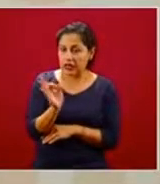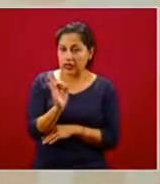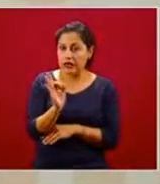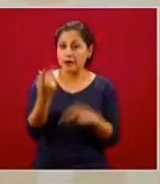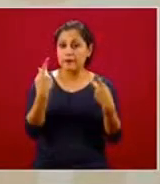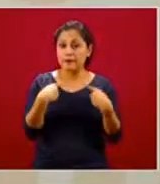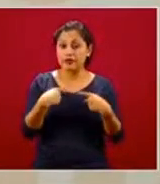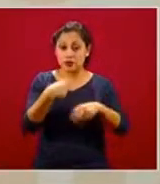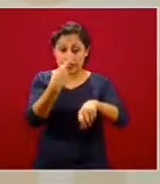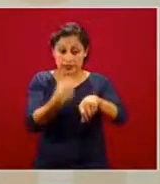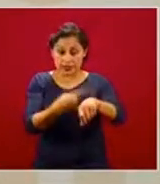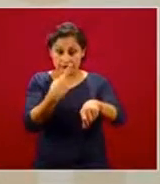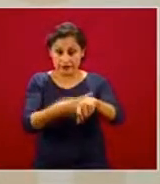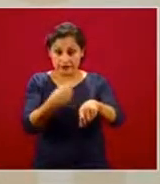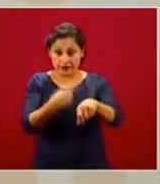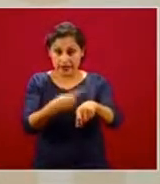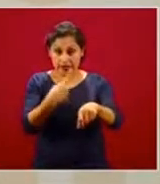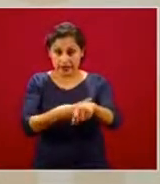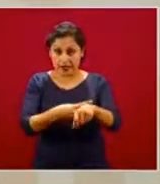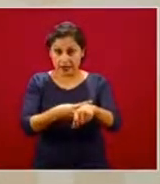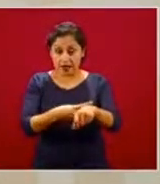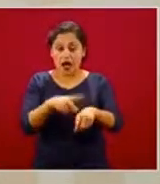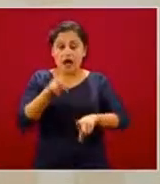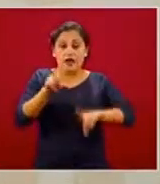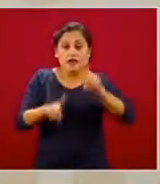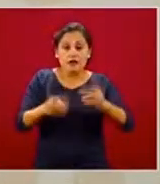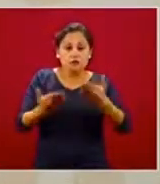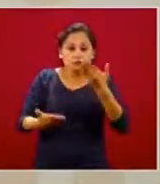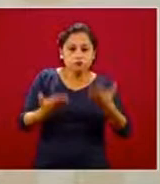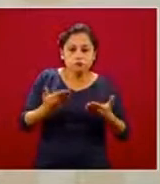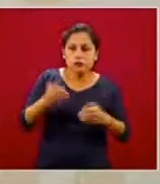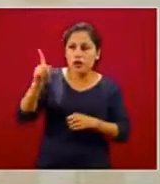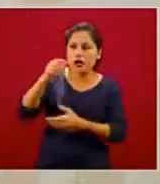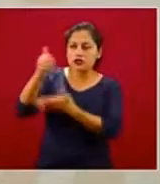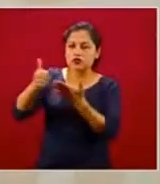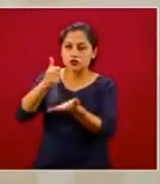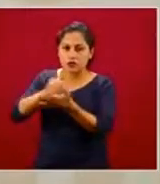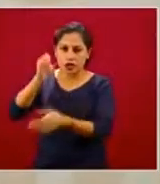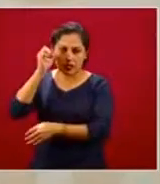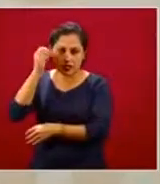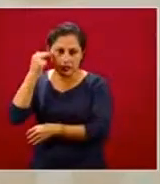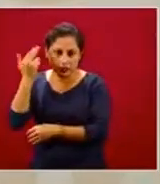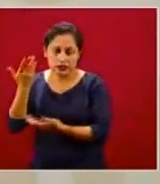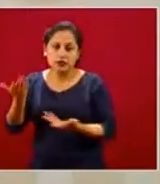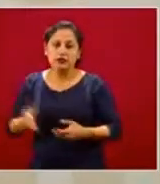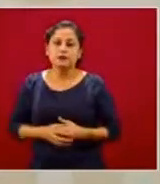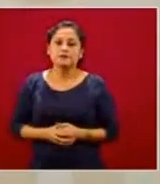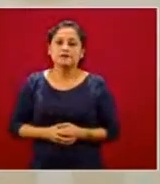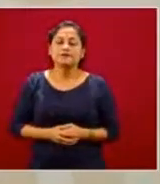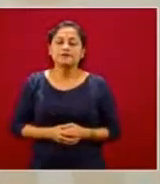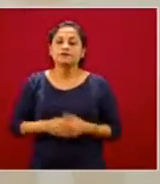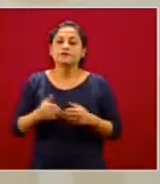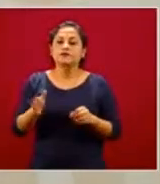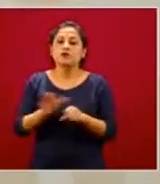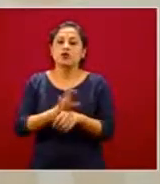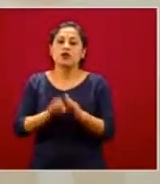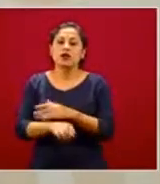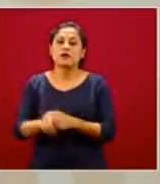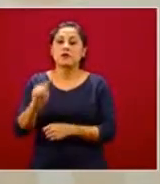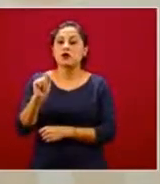and assigned a percentage of cases that were happening at that time in Wuhan. So